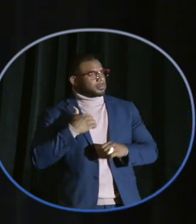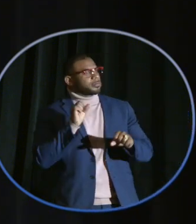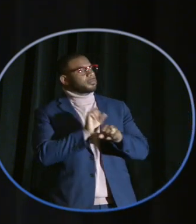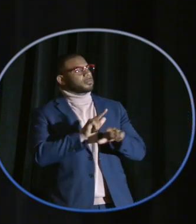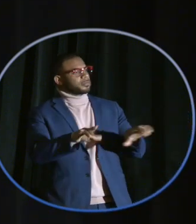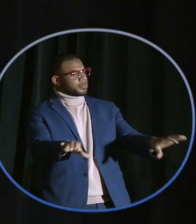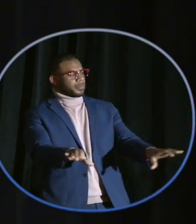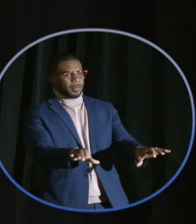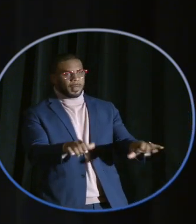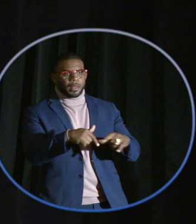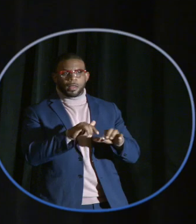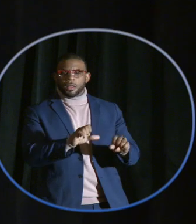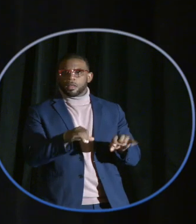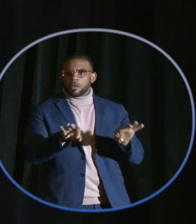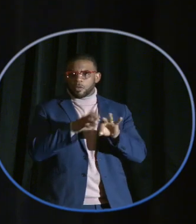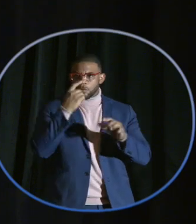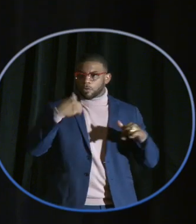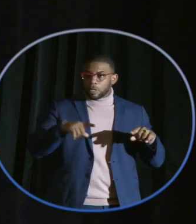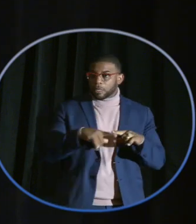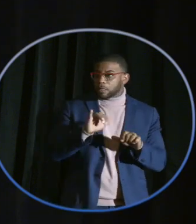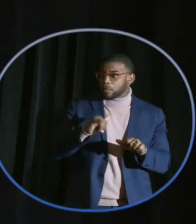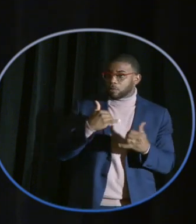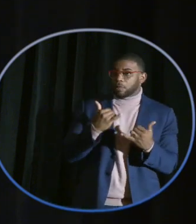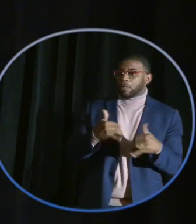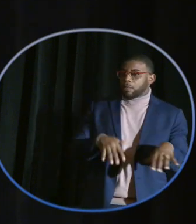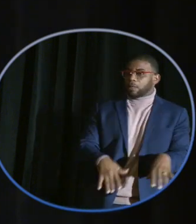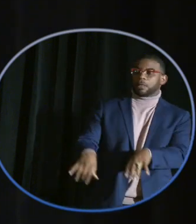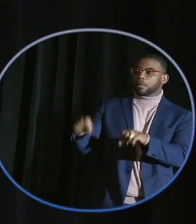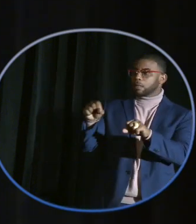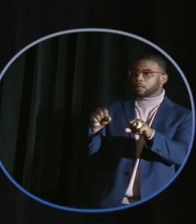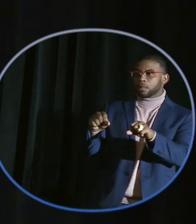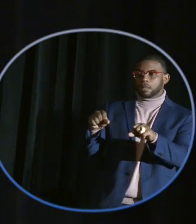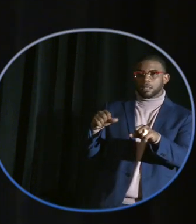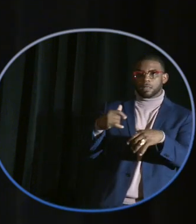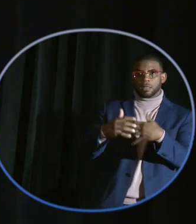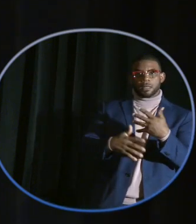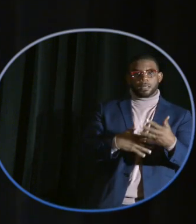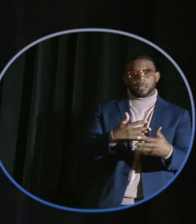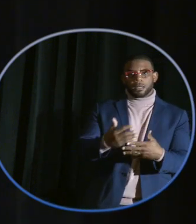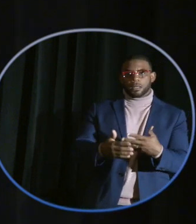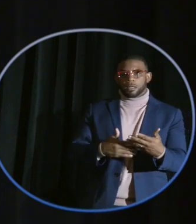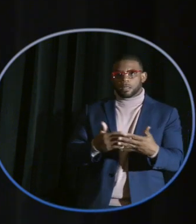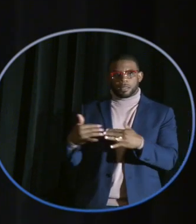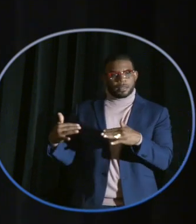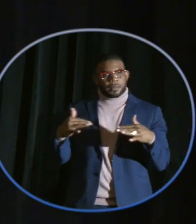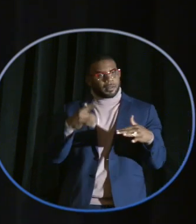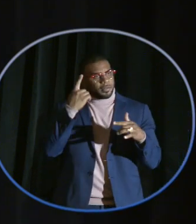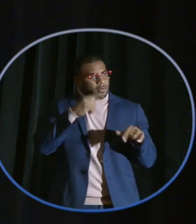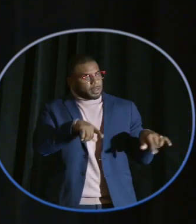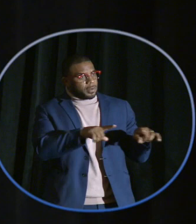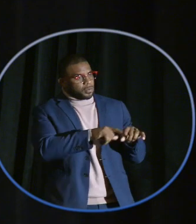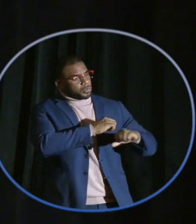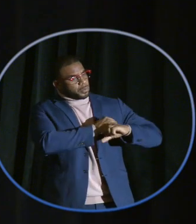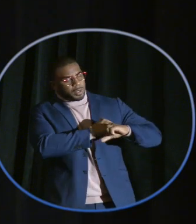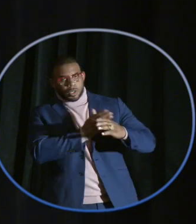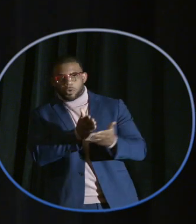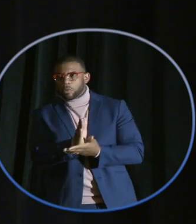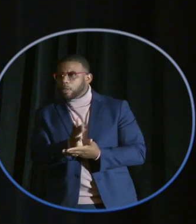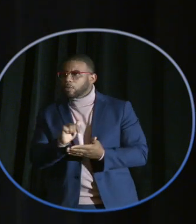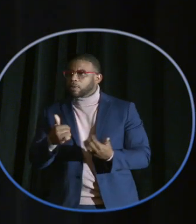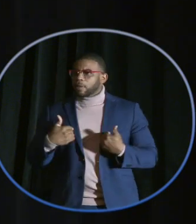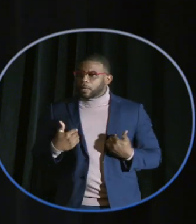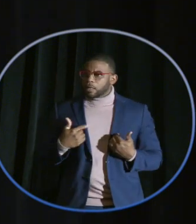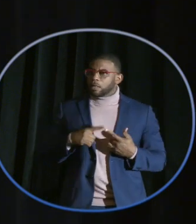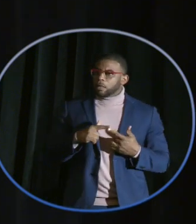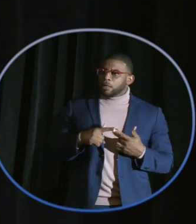work that they have done, and it's important for us that we now take on the battle for them to protect the rights that we